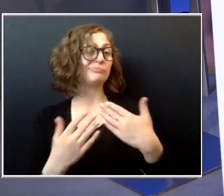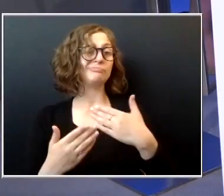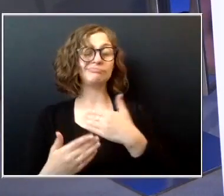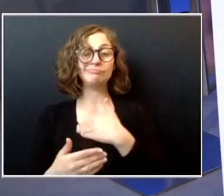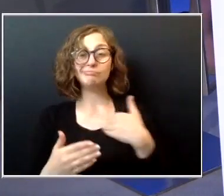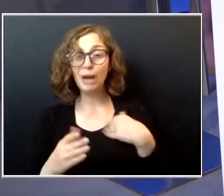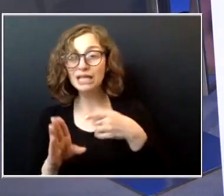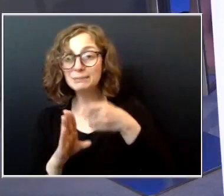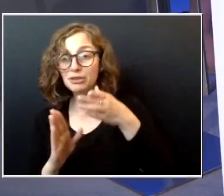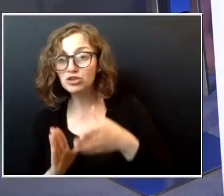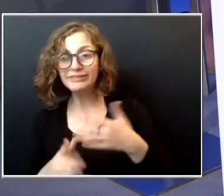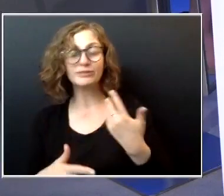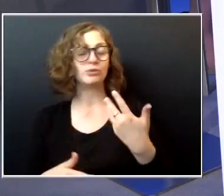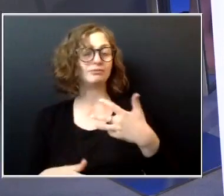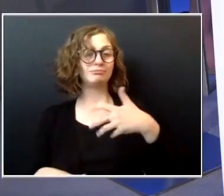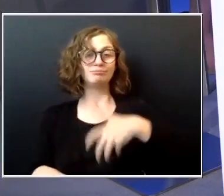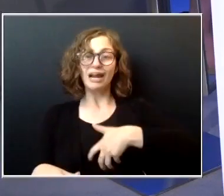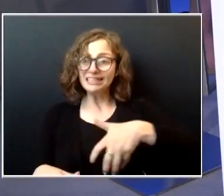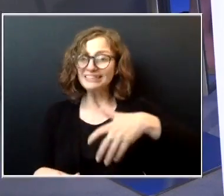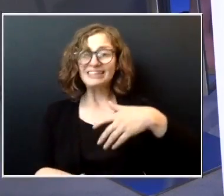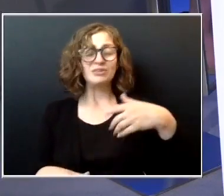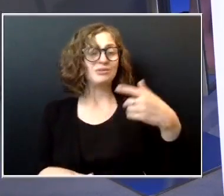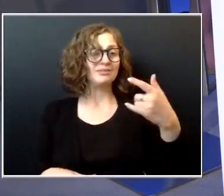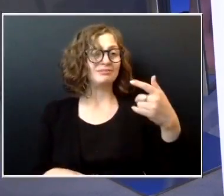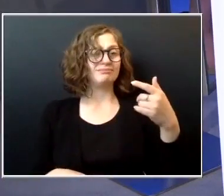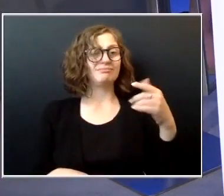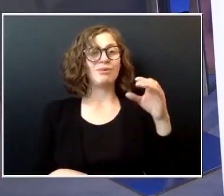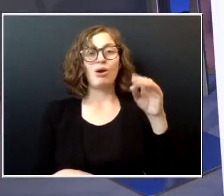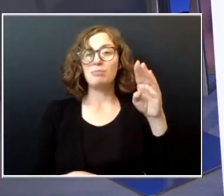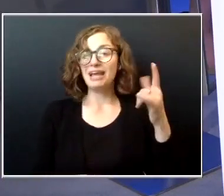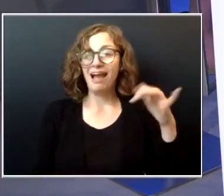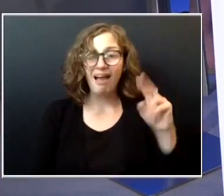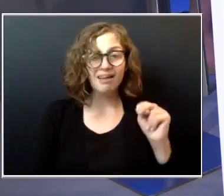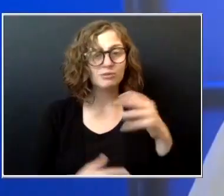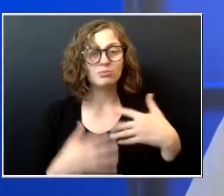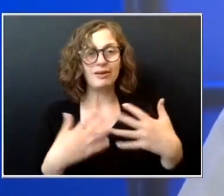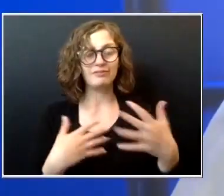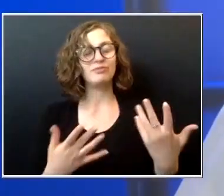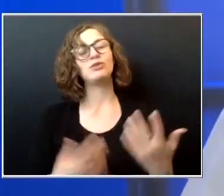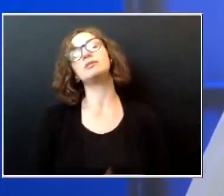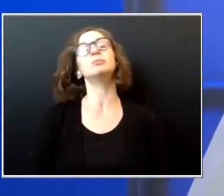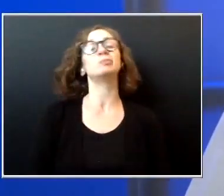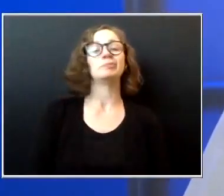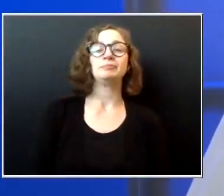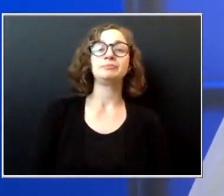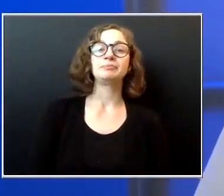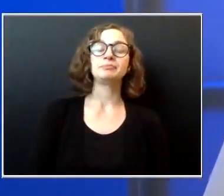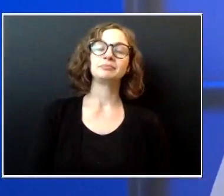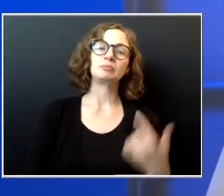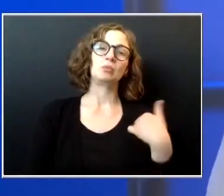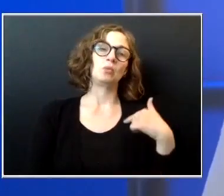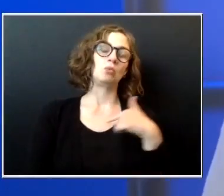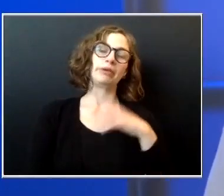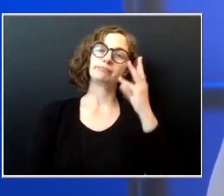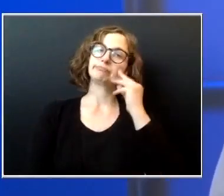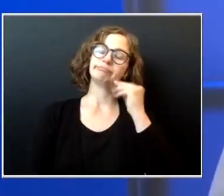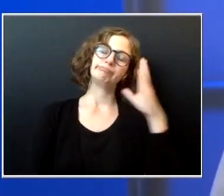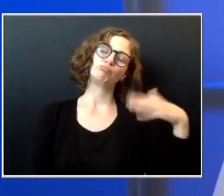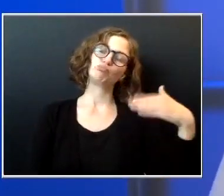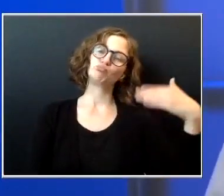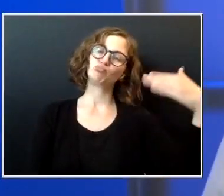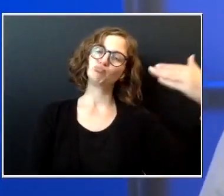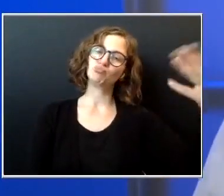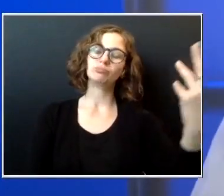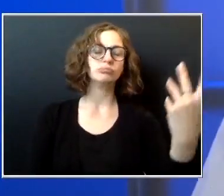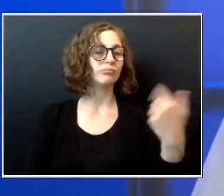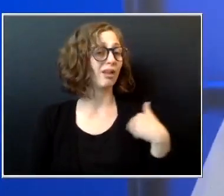having a baby or gynecological needs? Yeah. So, I think we encounter this quite frequently because we're having conversations